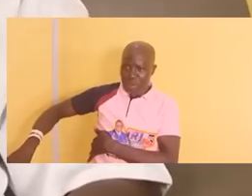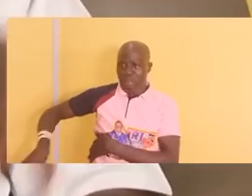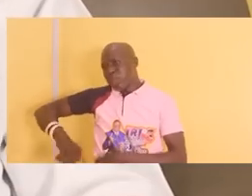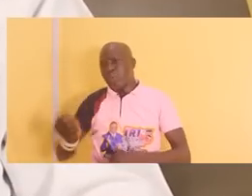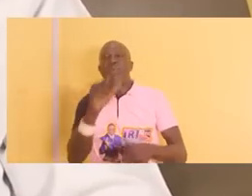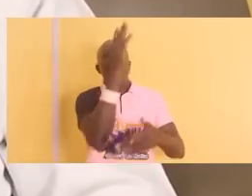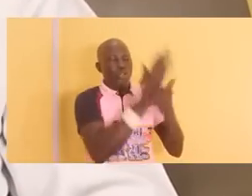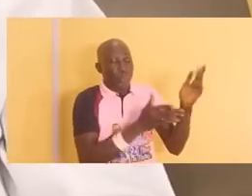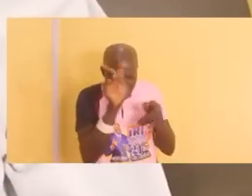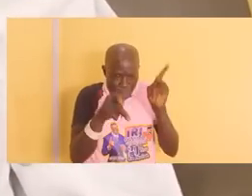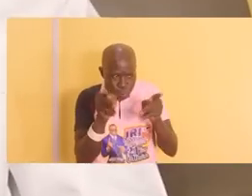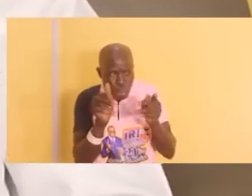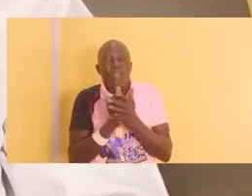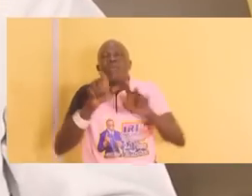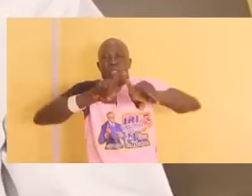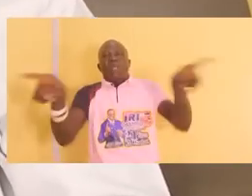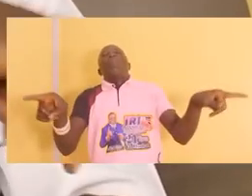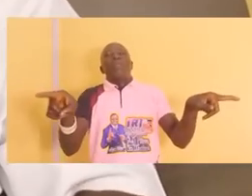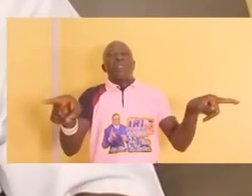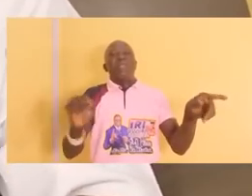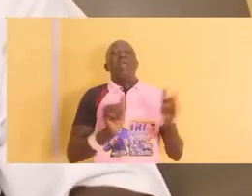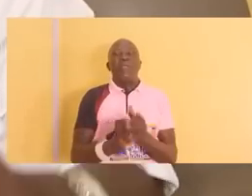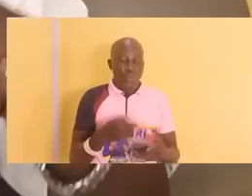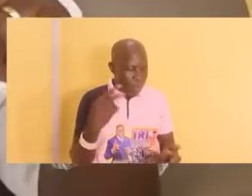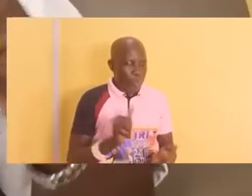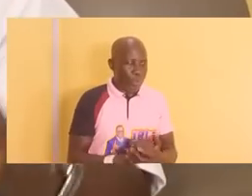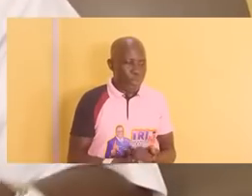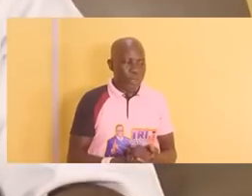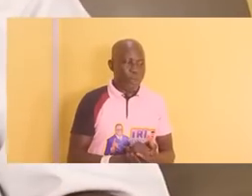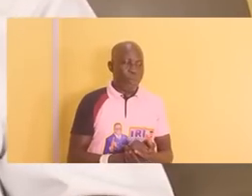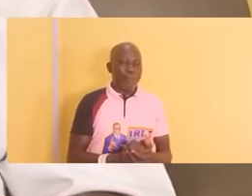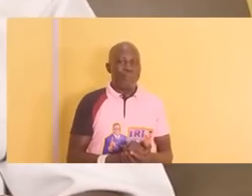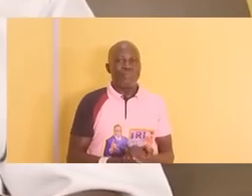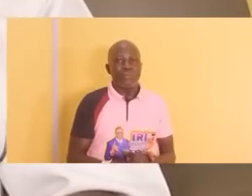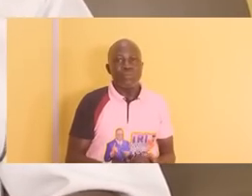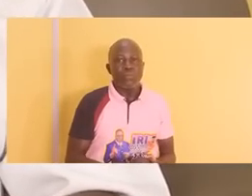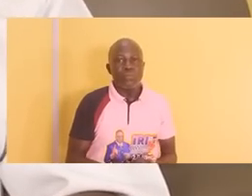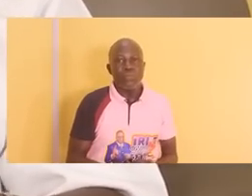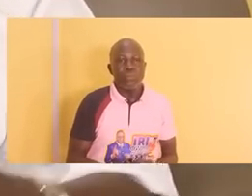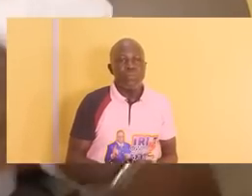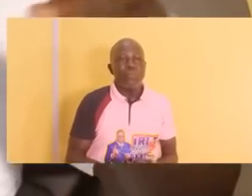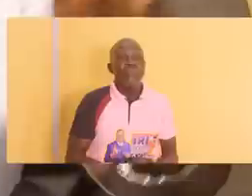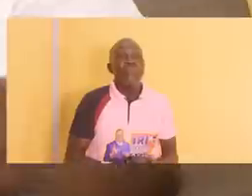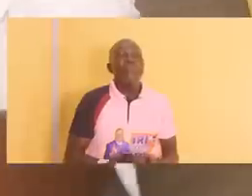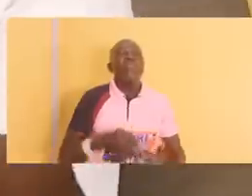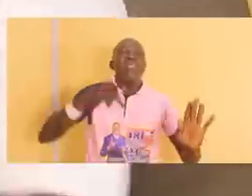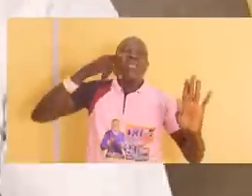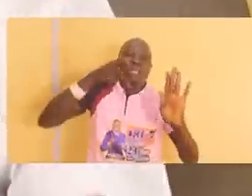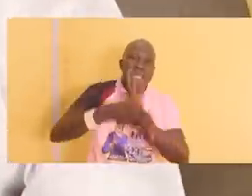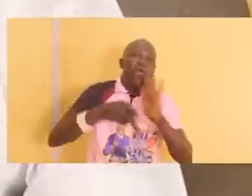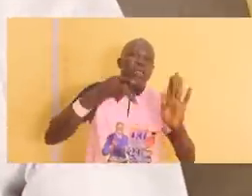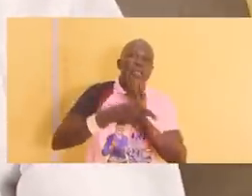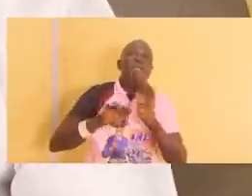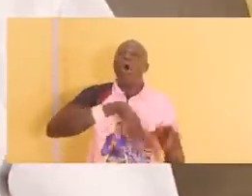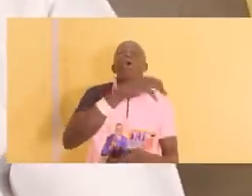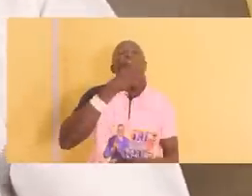some people. Those people, they are different. Read for me. What does he say? They should